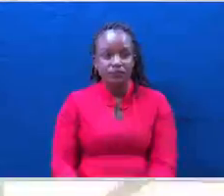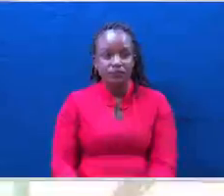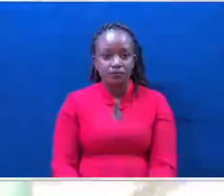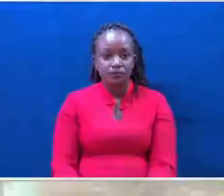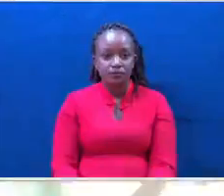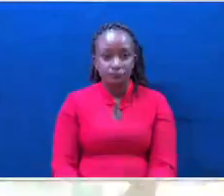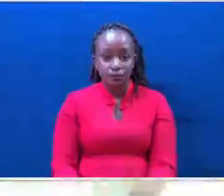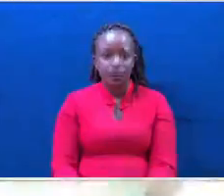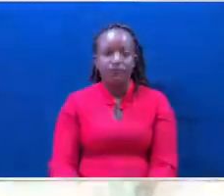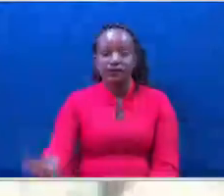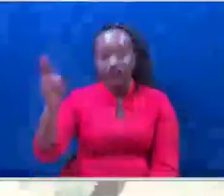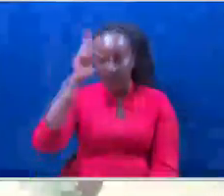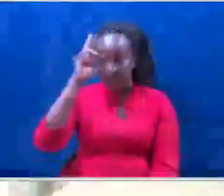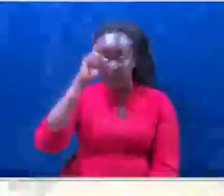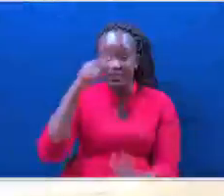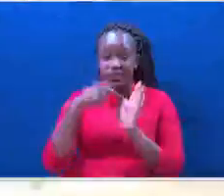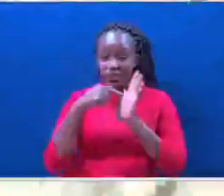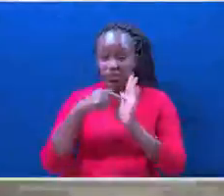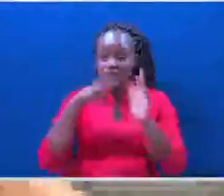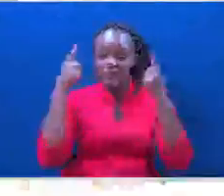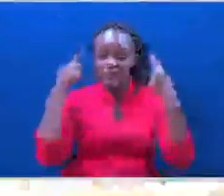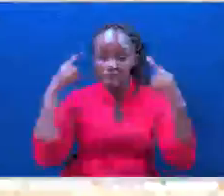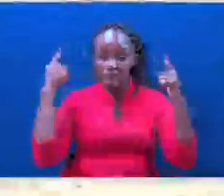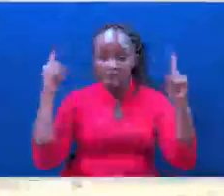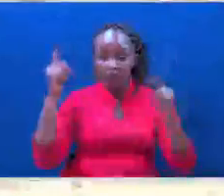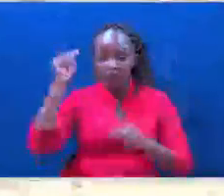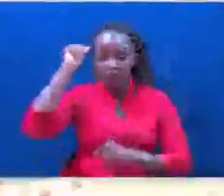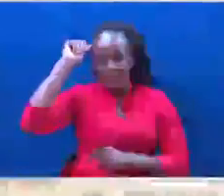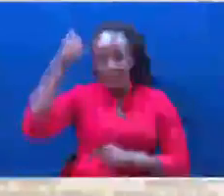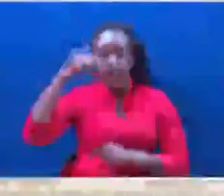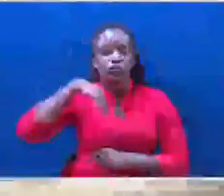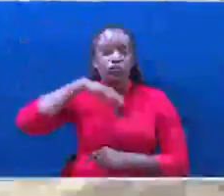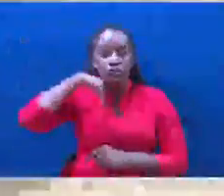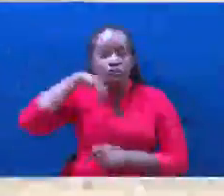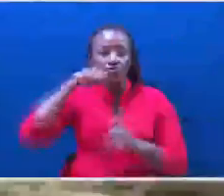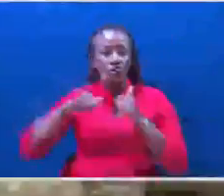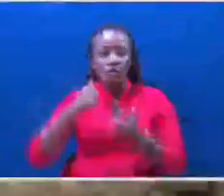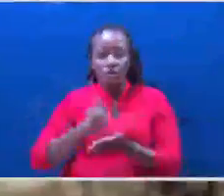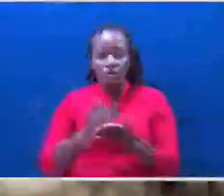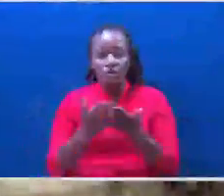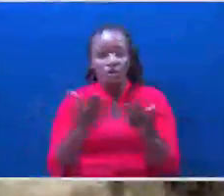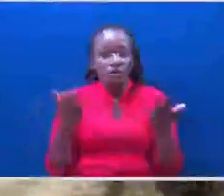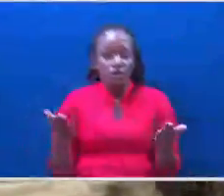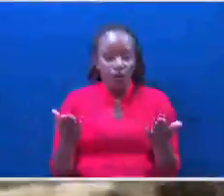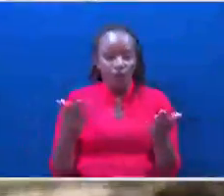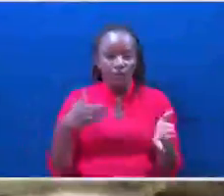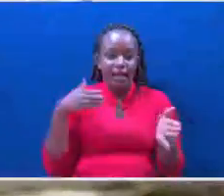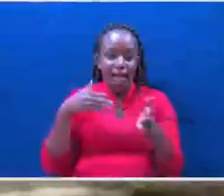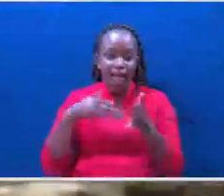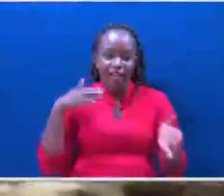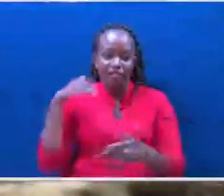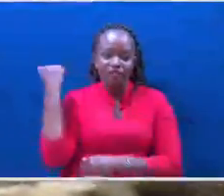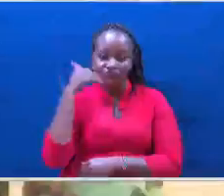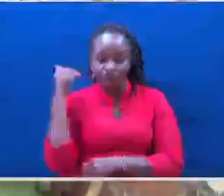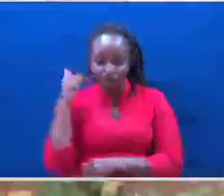The rangers here attribute their successes to the sharp dogs who come in handy to assist in their anti-poaching efforts. We hit